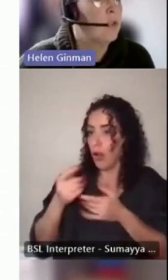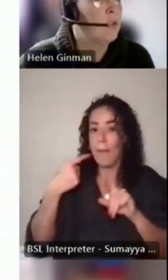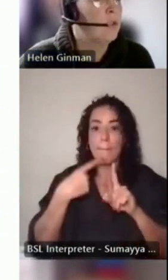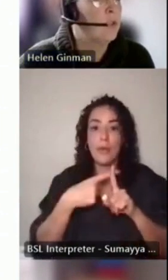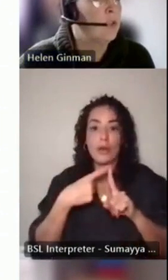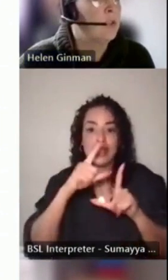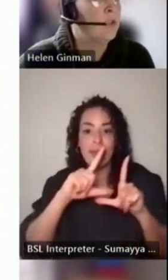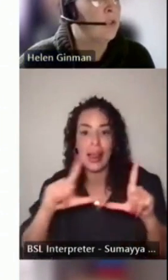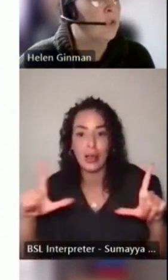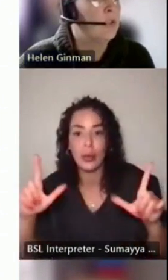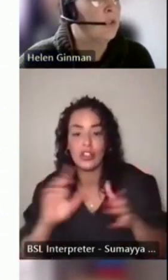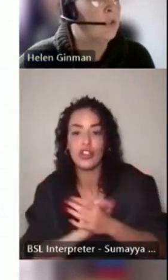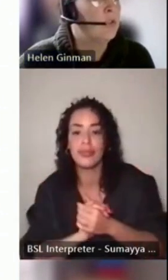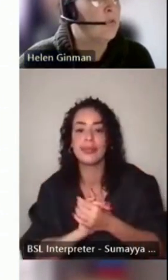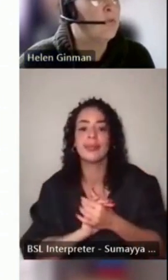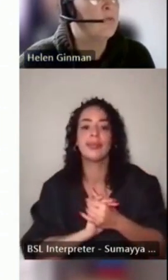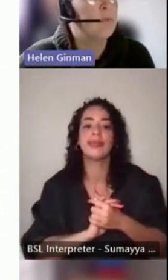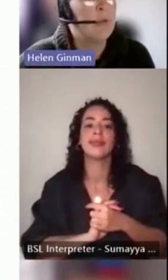language, Mm,